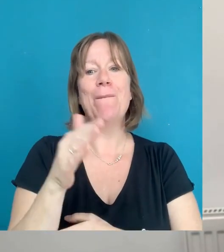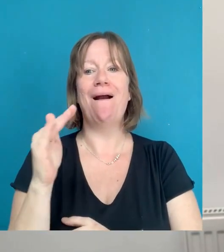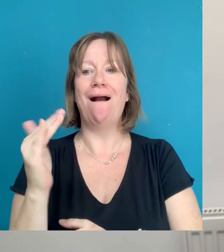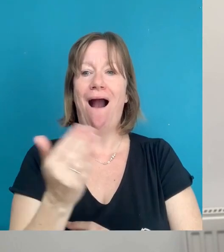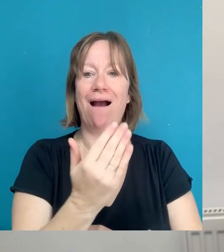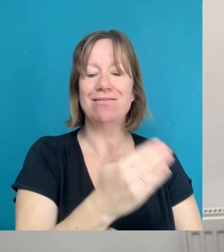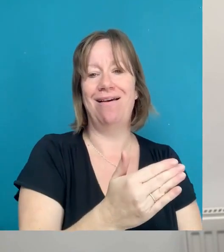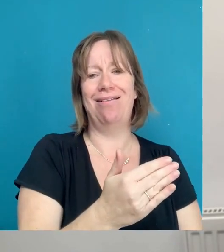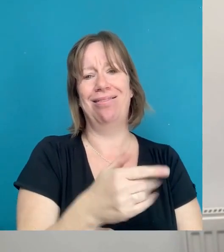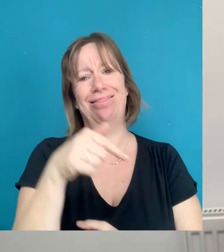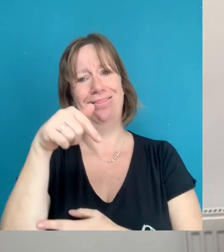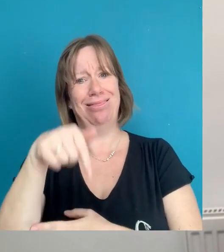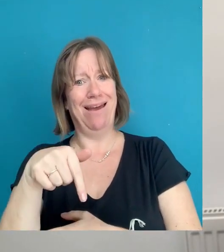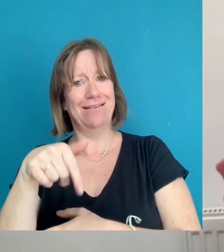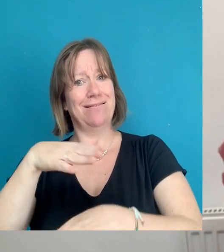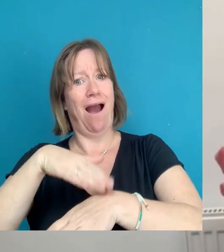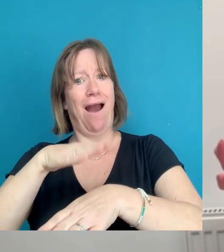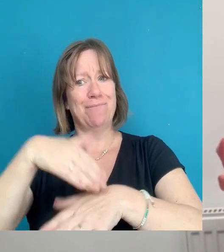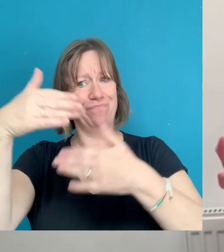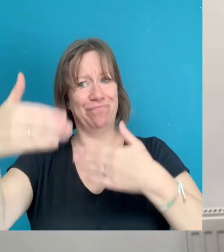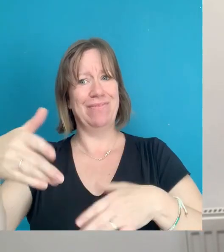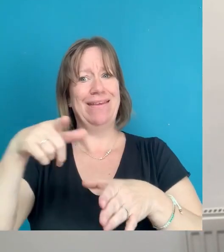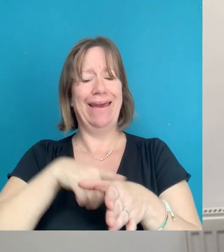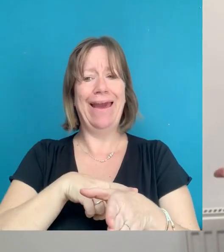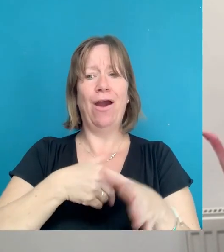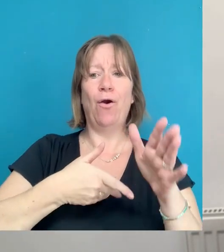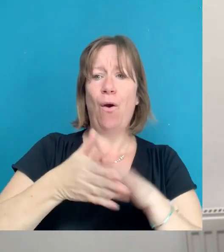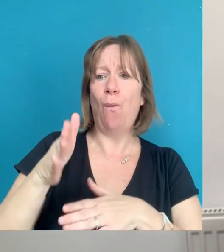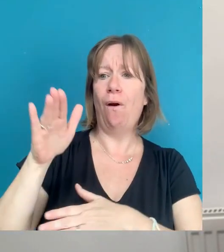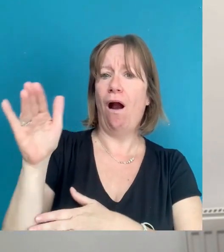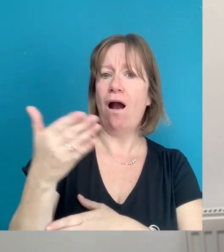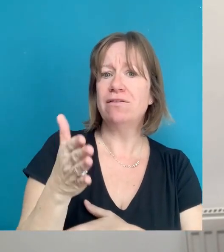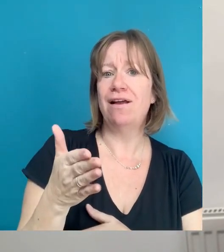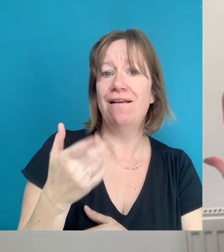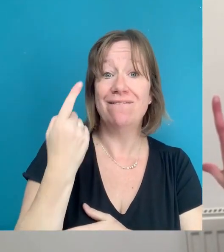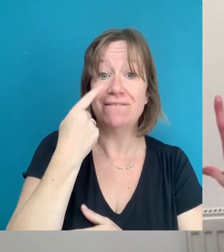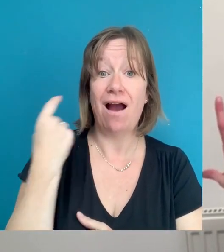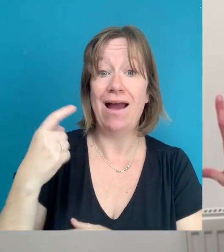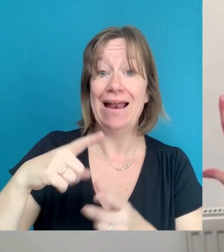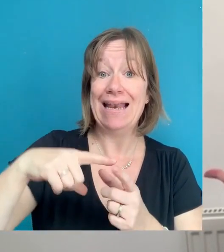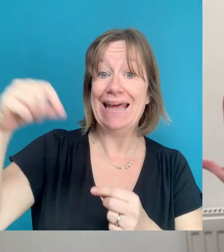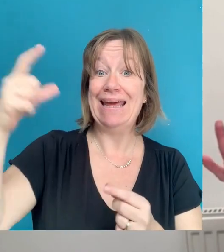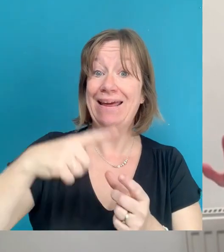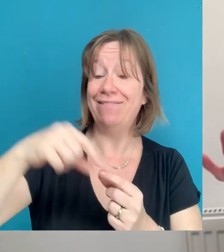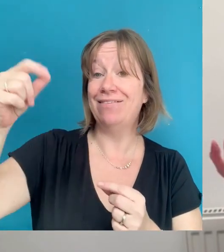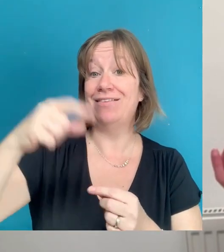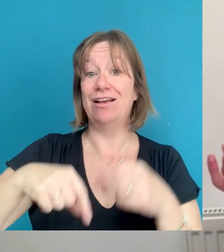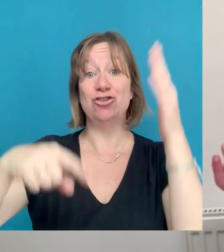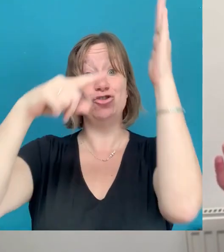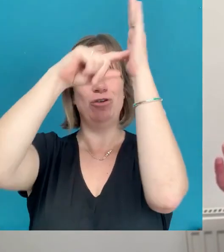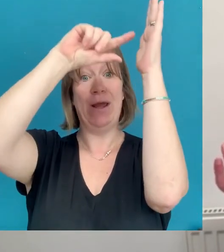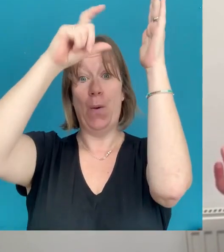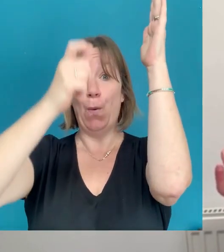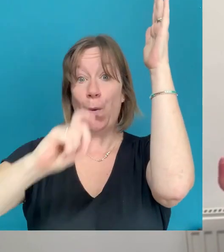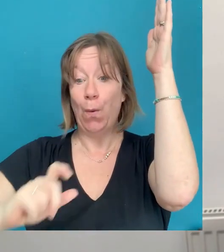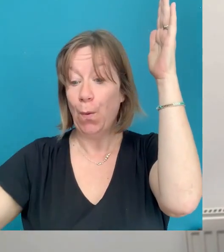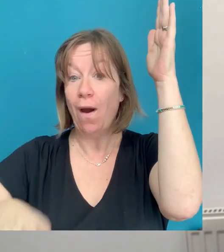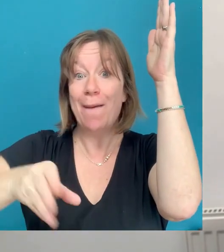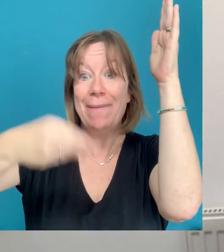plants from the garden. This is a brilliant time of year to go in your garden, find the leaves that are falling off